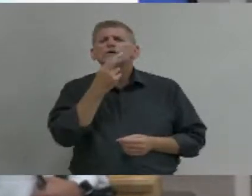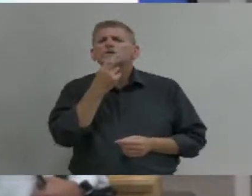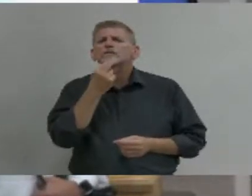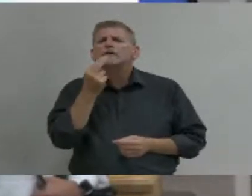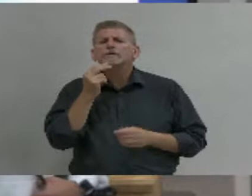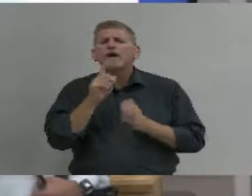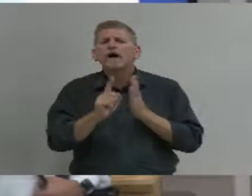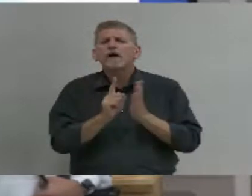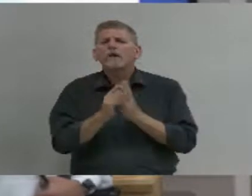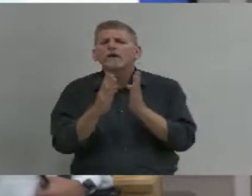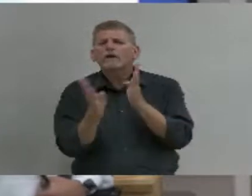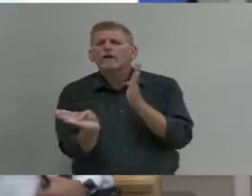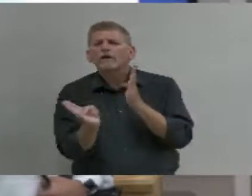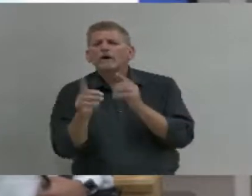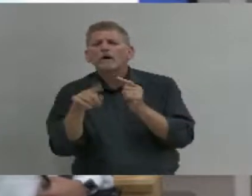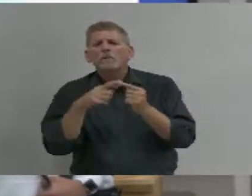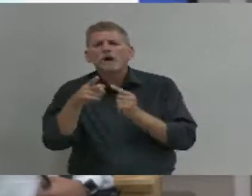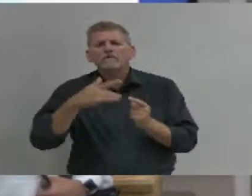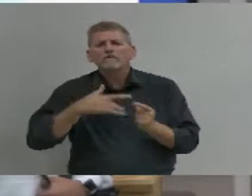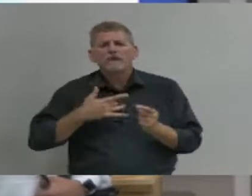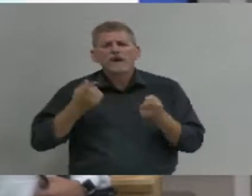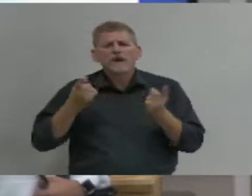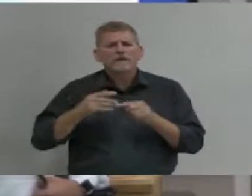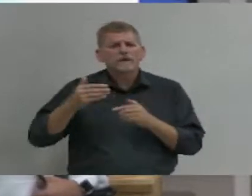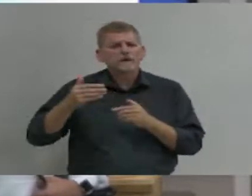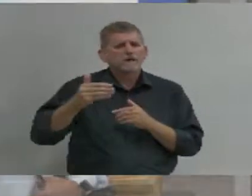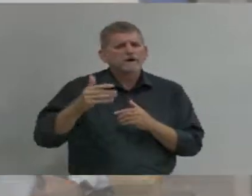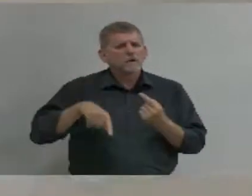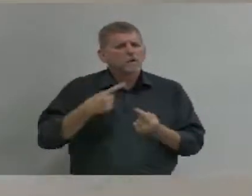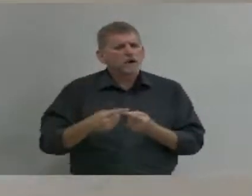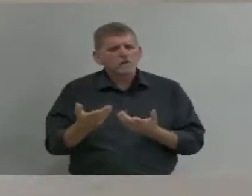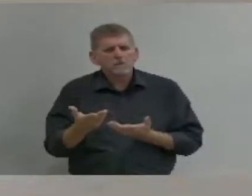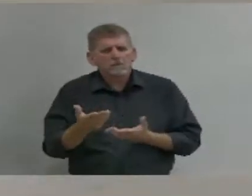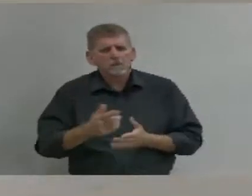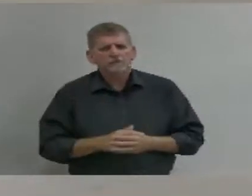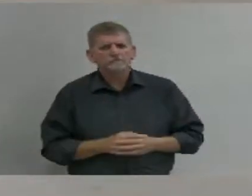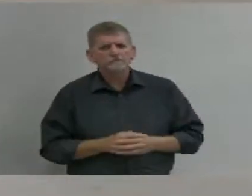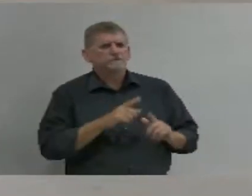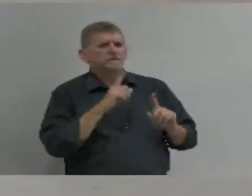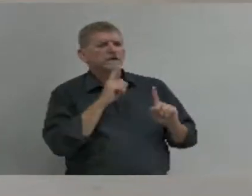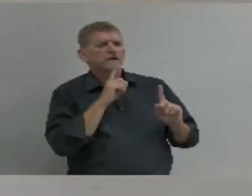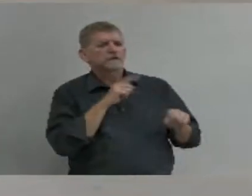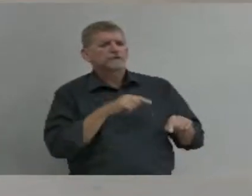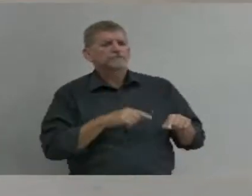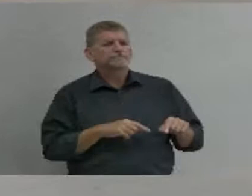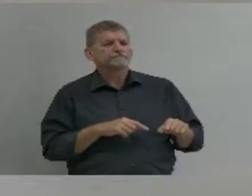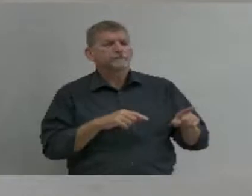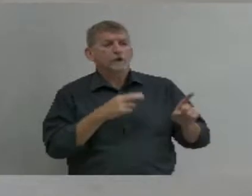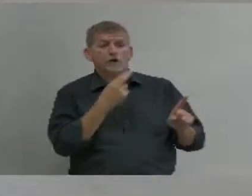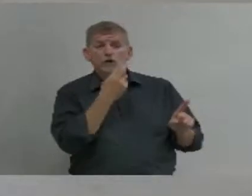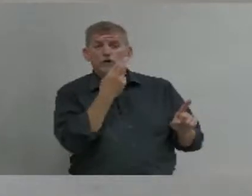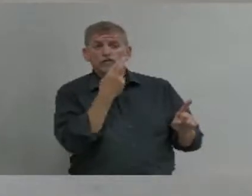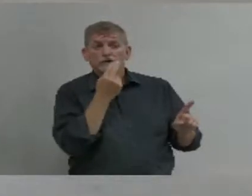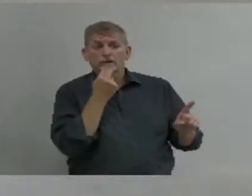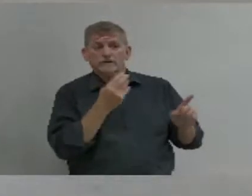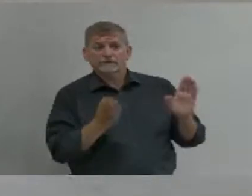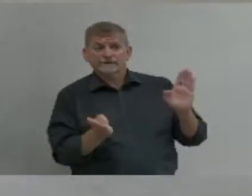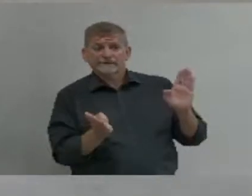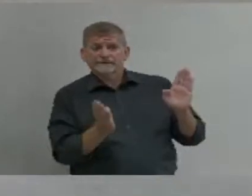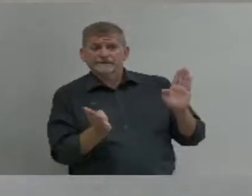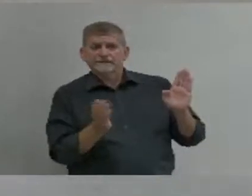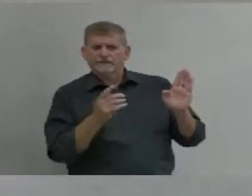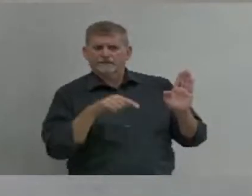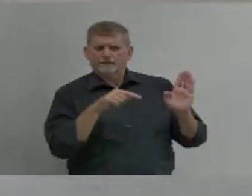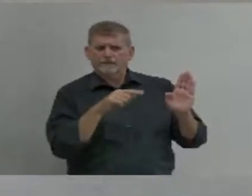Well, you know, certainly the idea with these restaurant restrictions is to be proactive rather